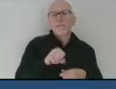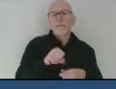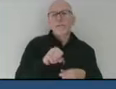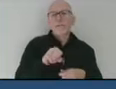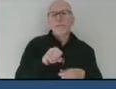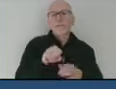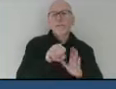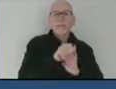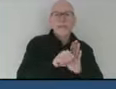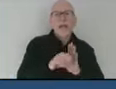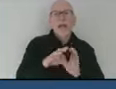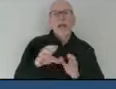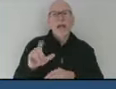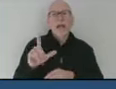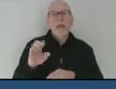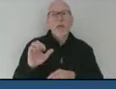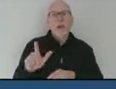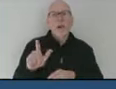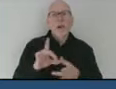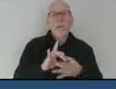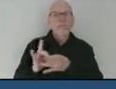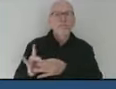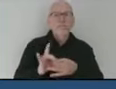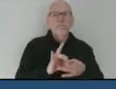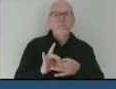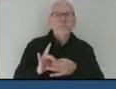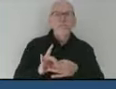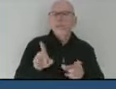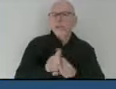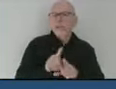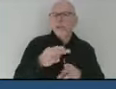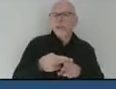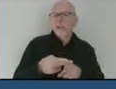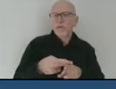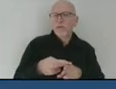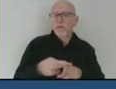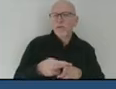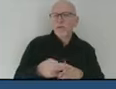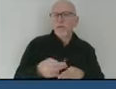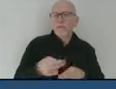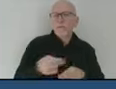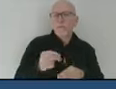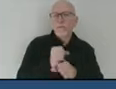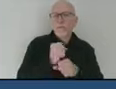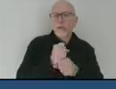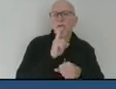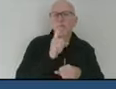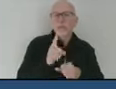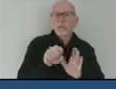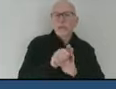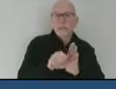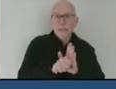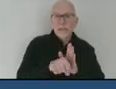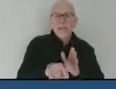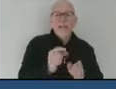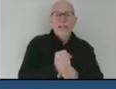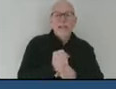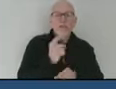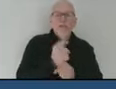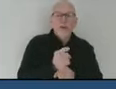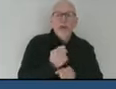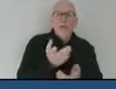state and local partnerships, as was mentioned, making sure the state is getting the resources